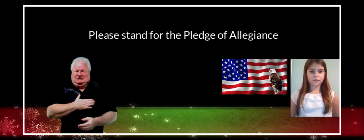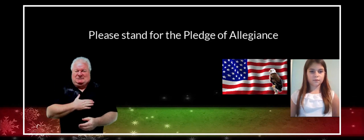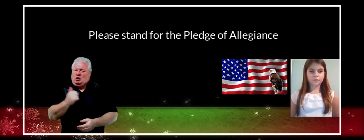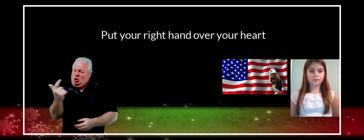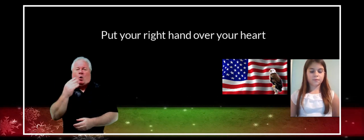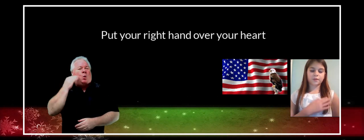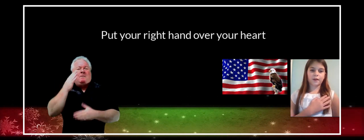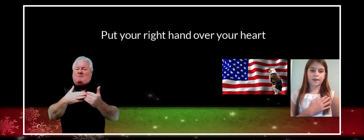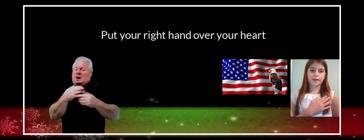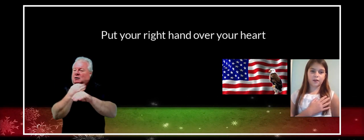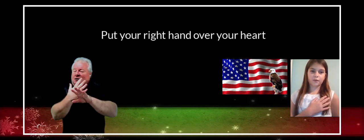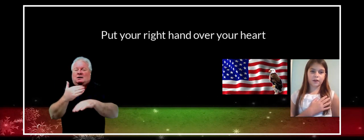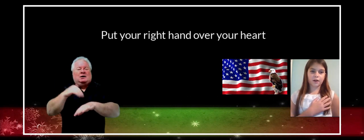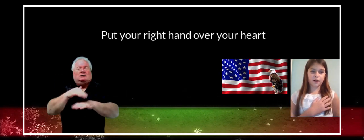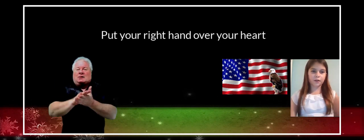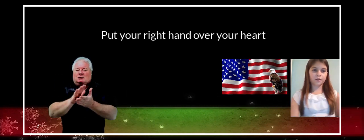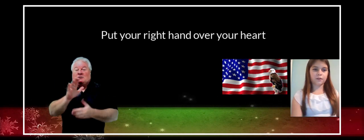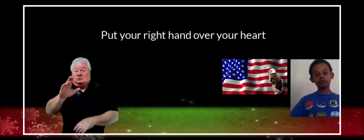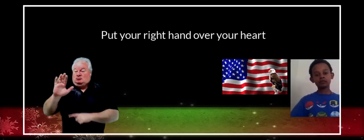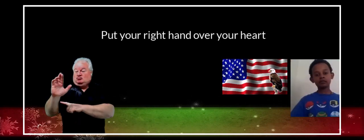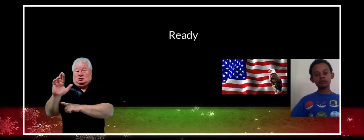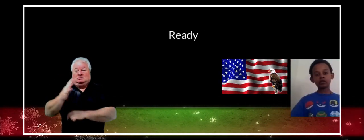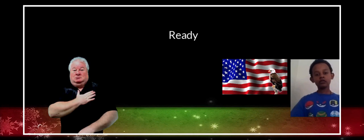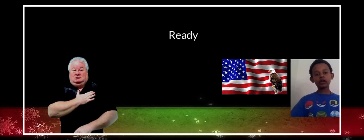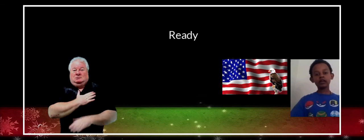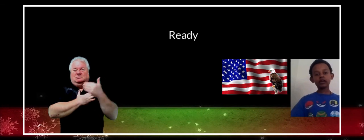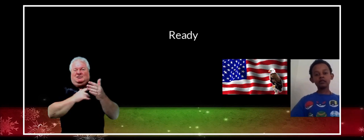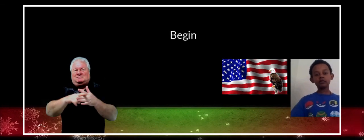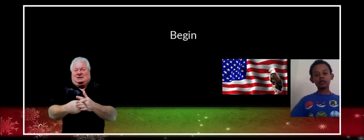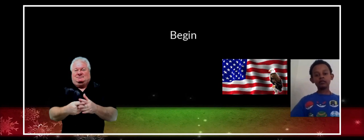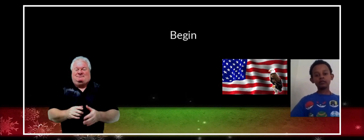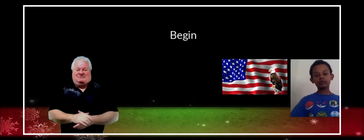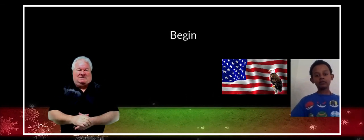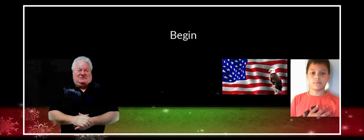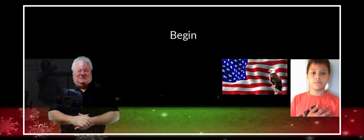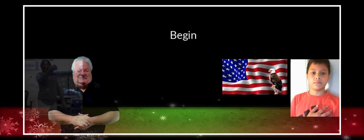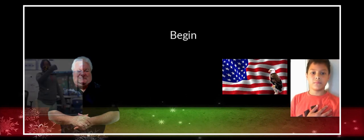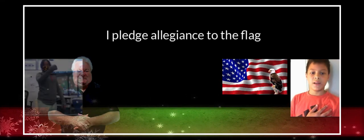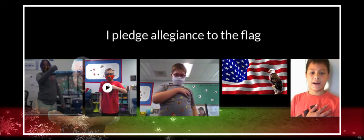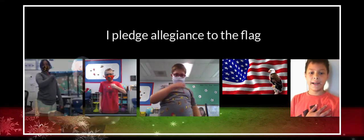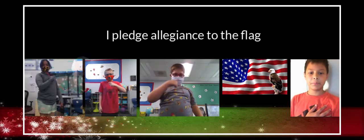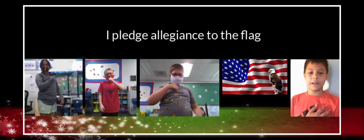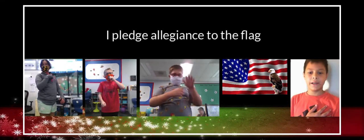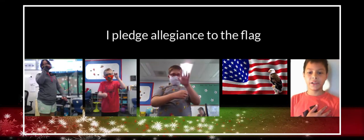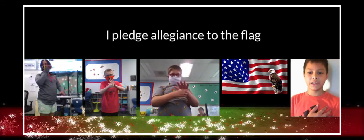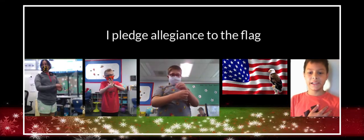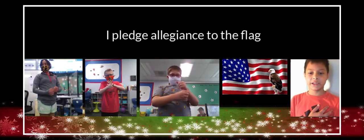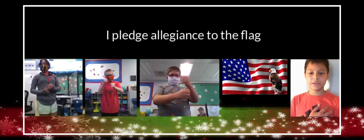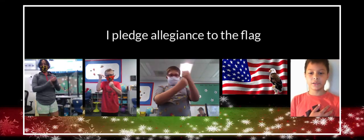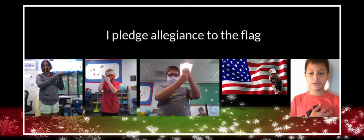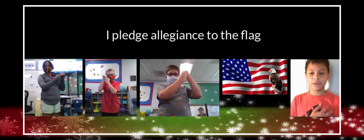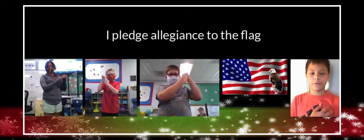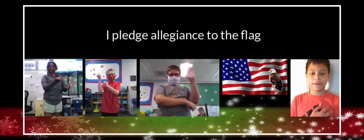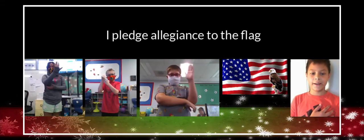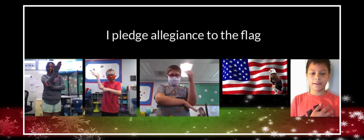Allegiance. Put your right hand over your heart. Ready, begin. I pledge